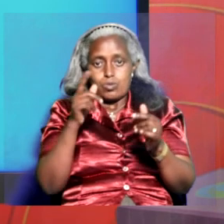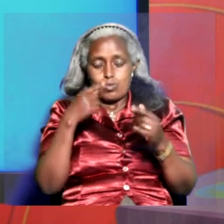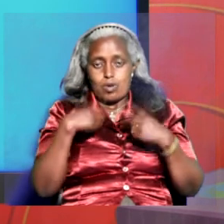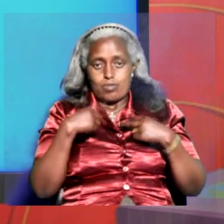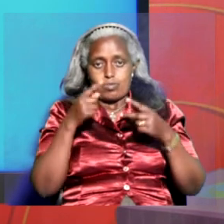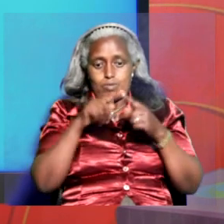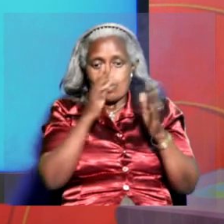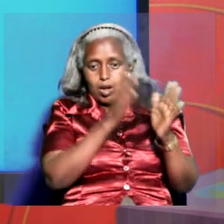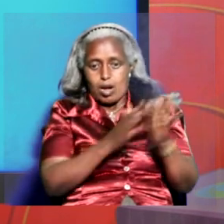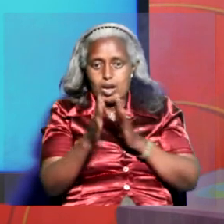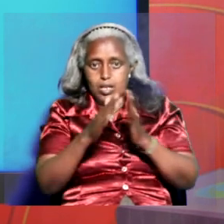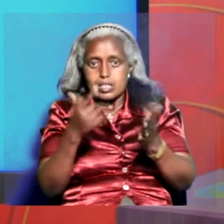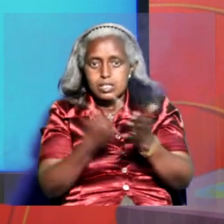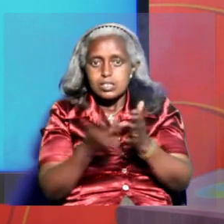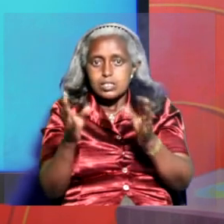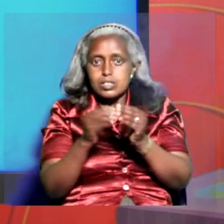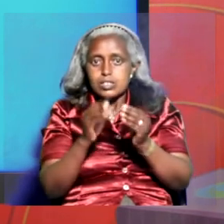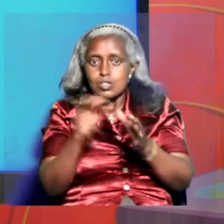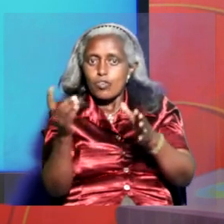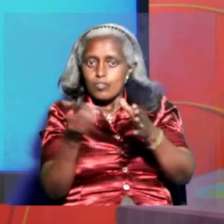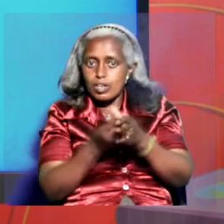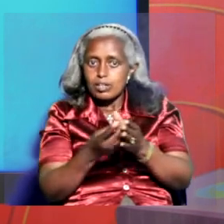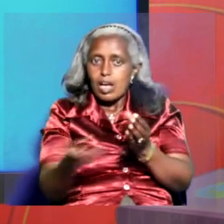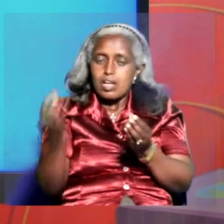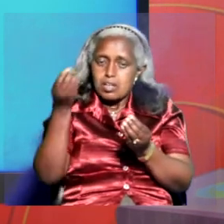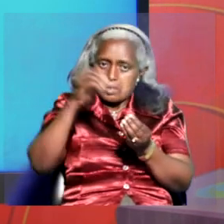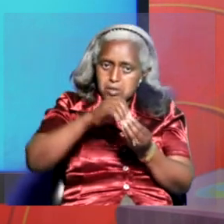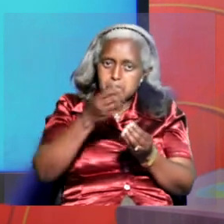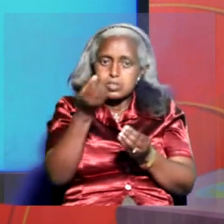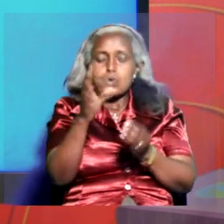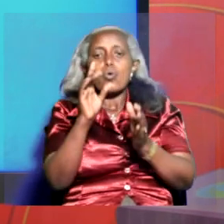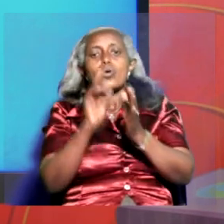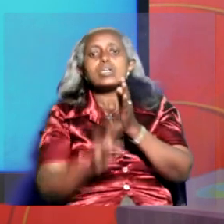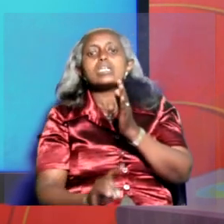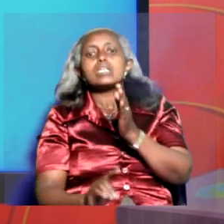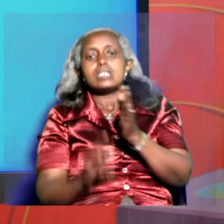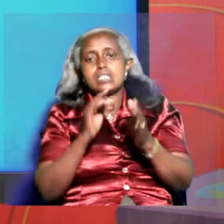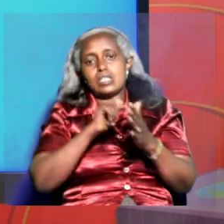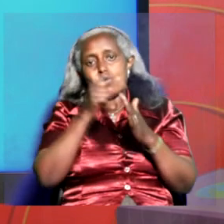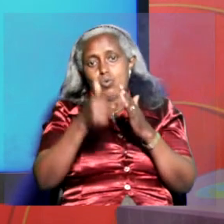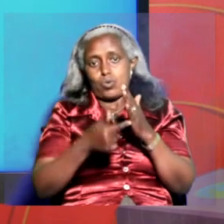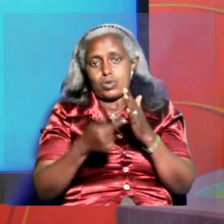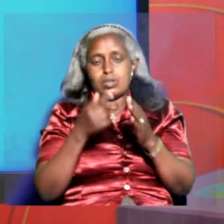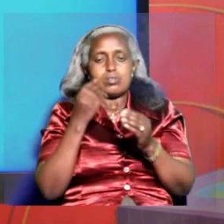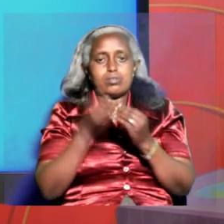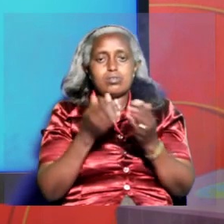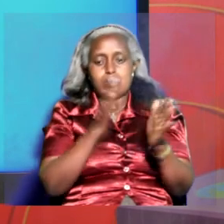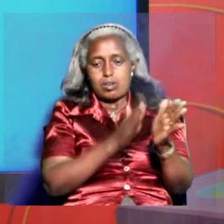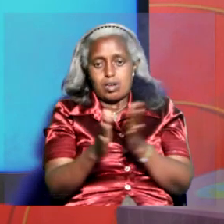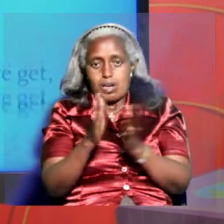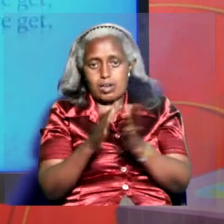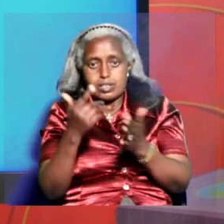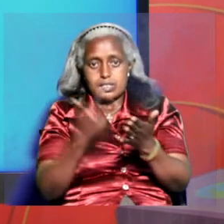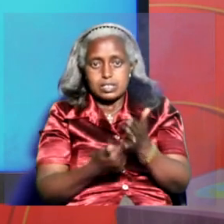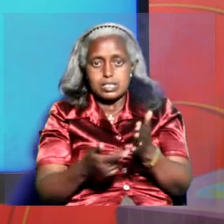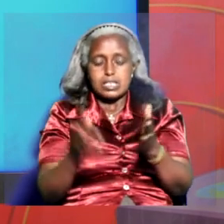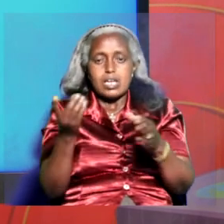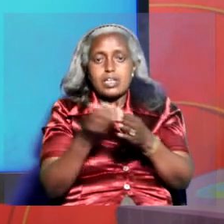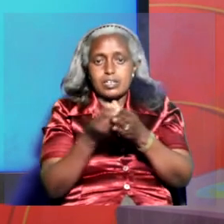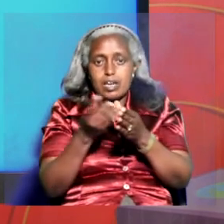arrange this set of data either increasing or decreasing order. So let's arrange this data